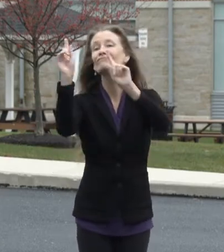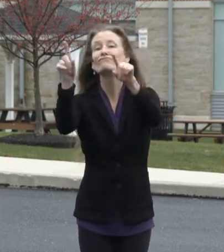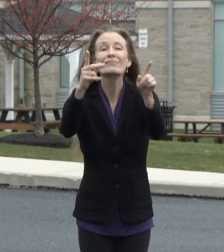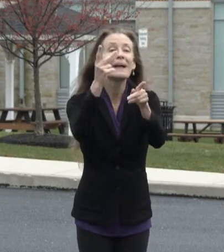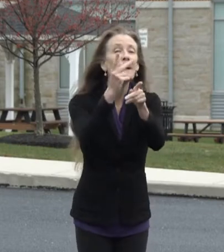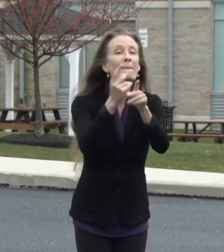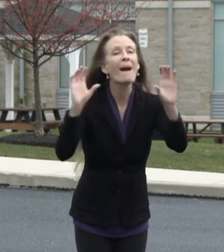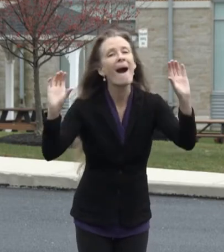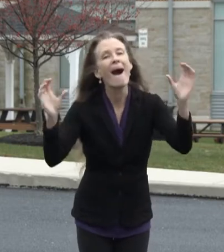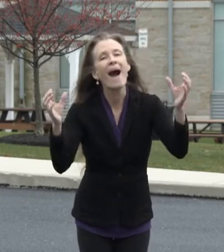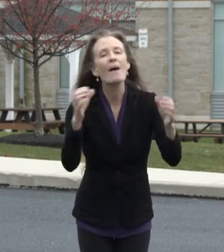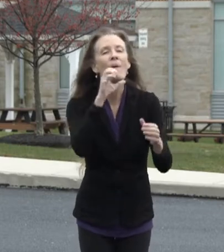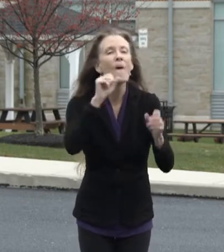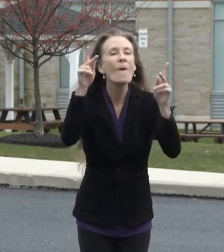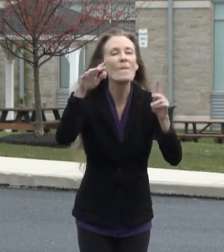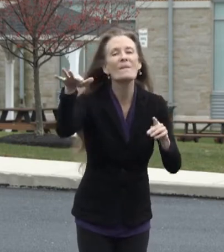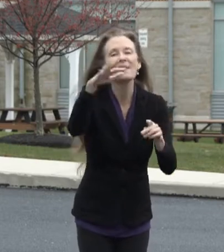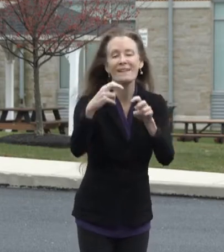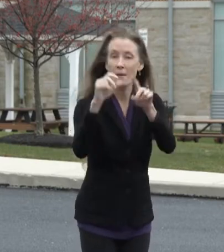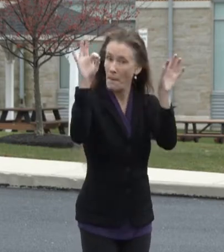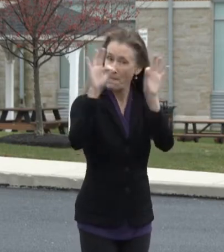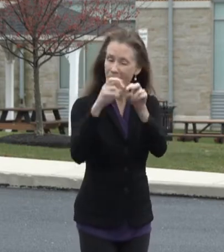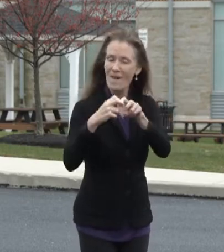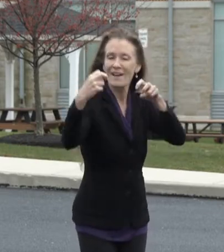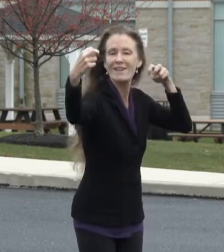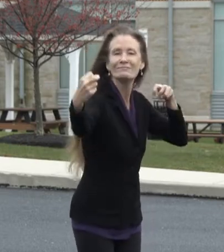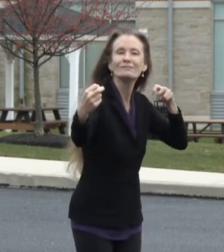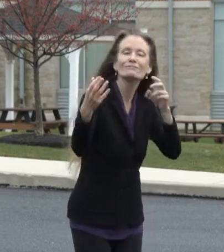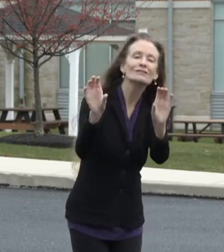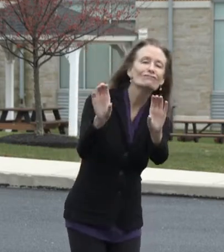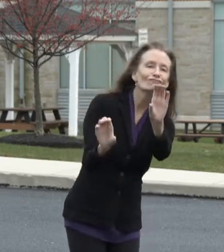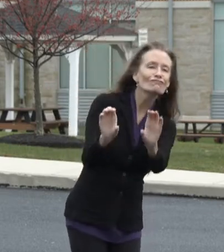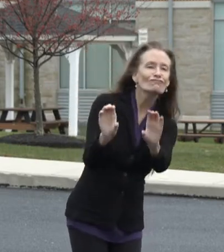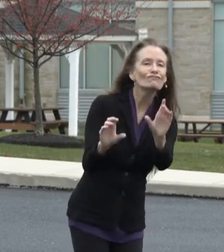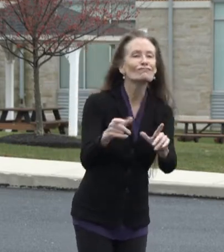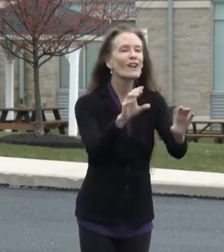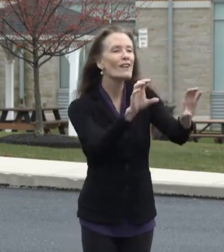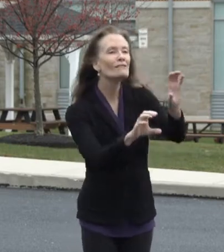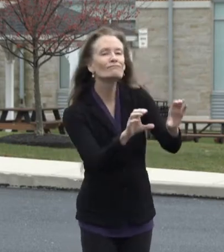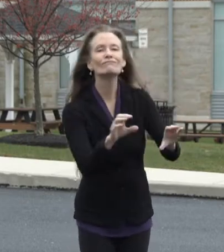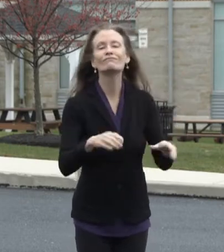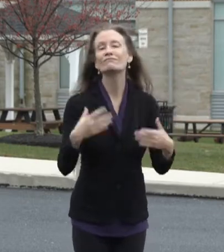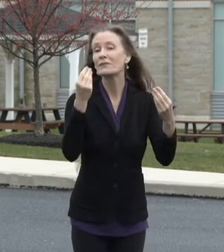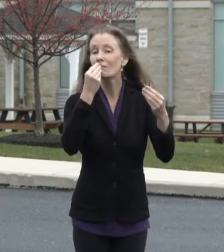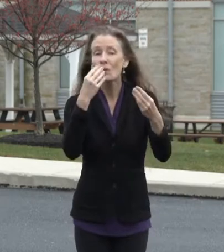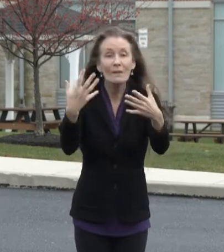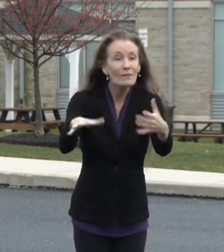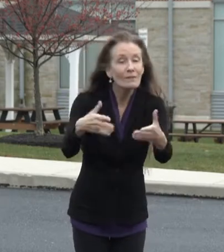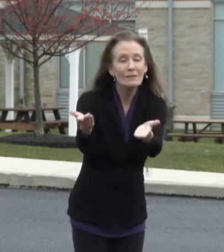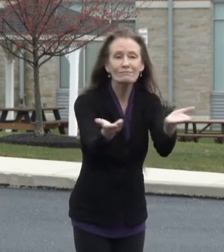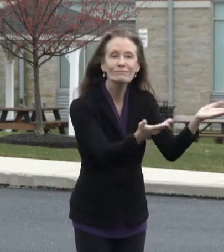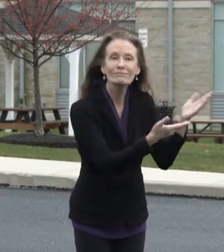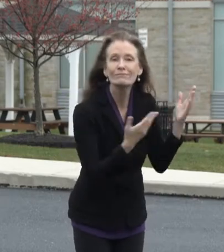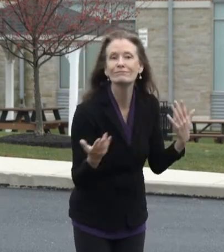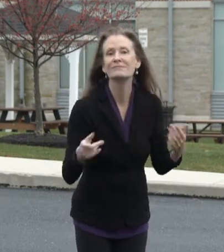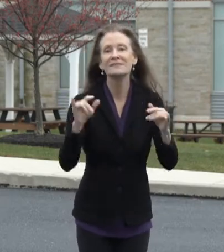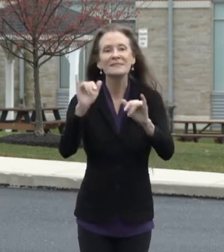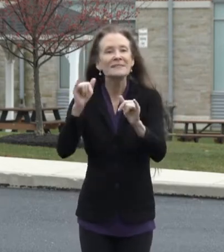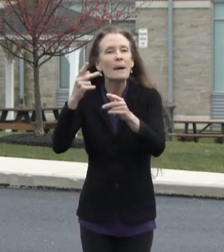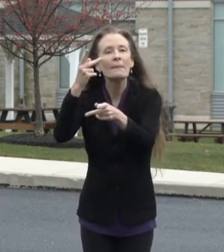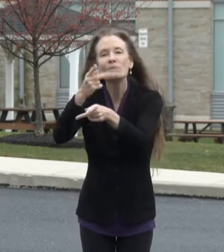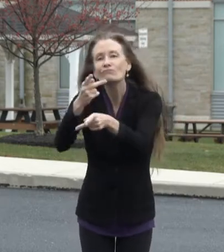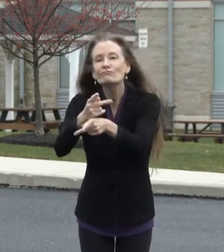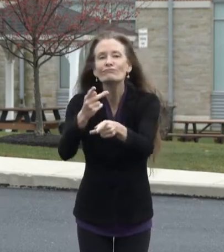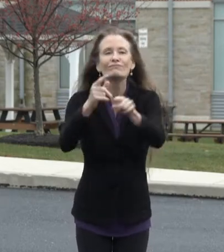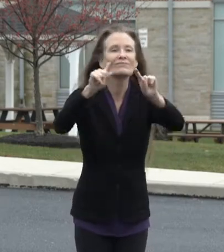the Guard assisting staff with garbage. We had the Guard providing licensed clinical care to residents. We saw